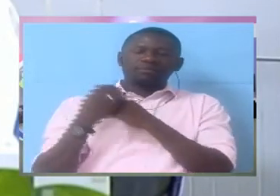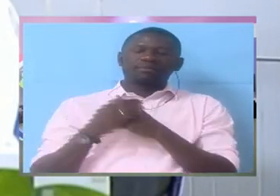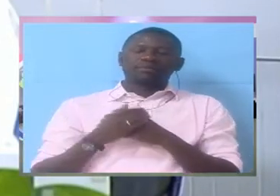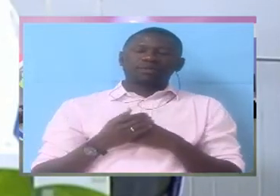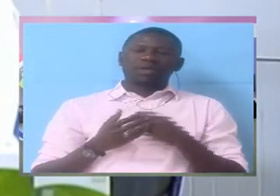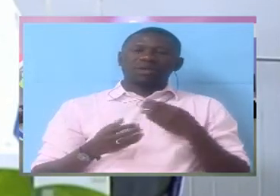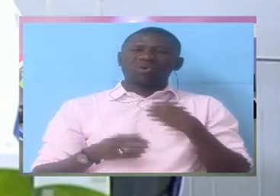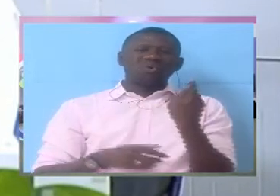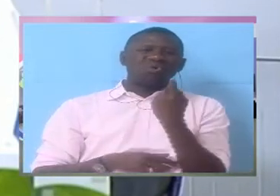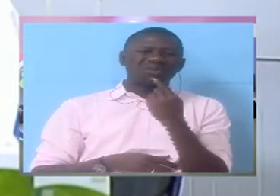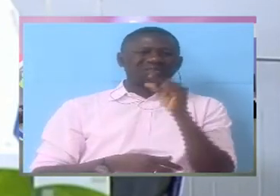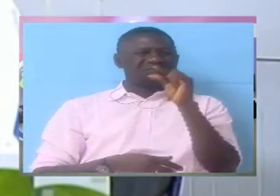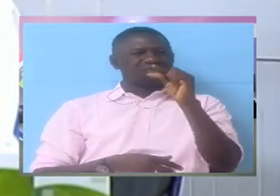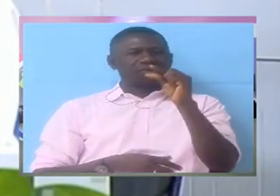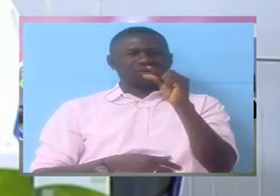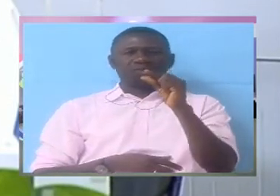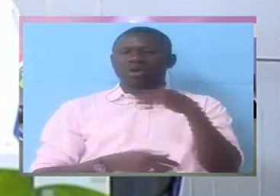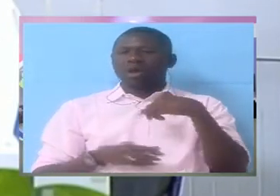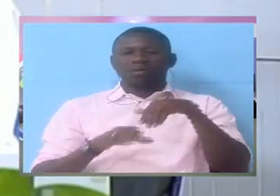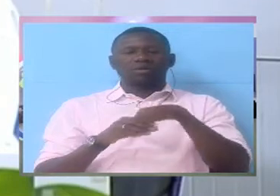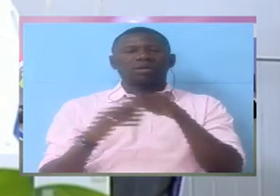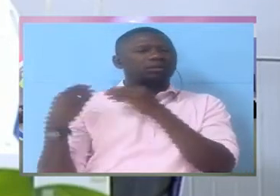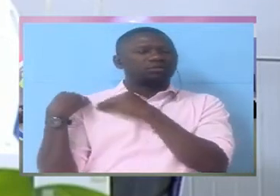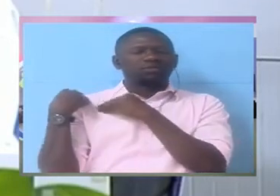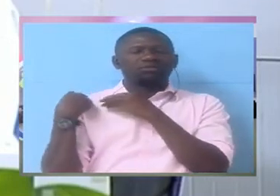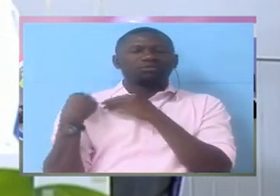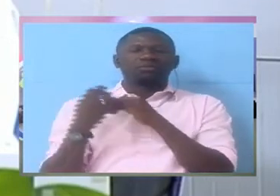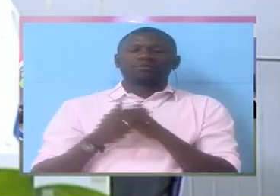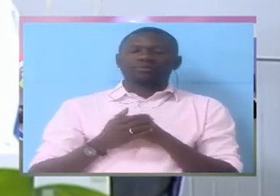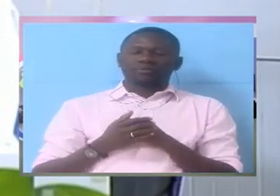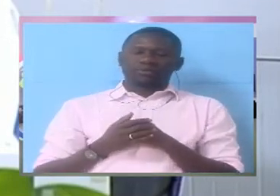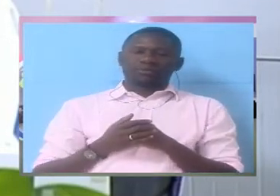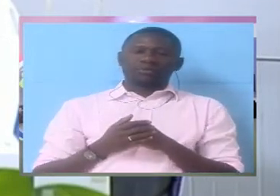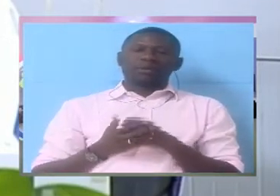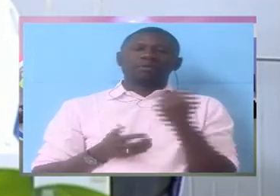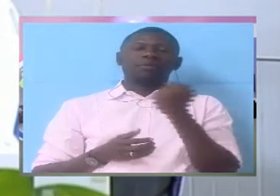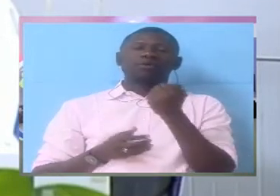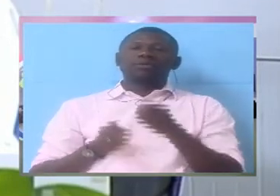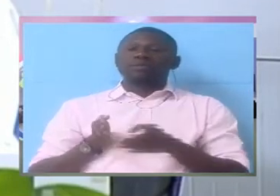Except few. As director of operations,